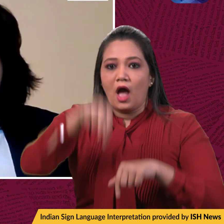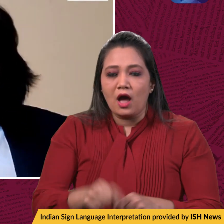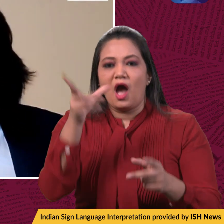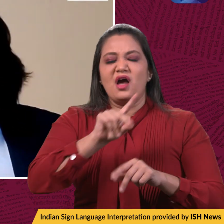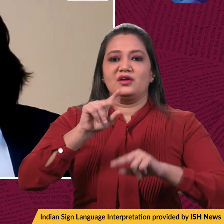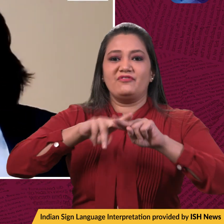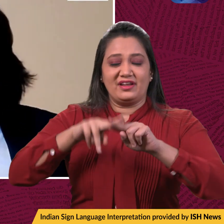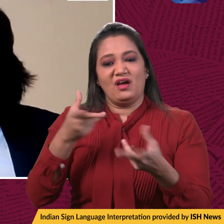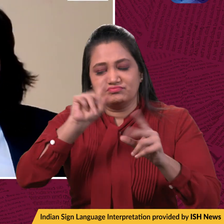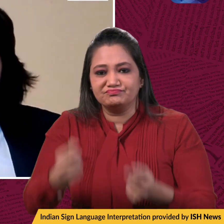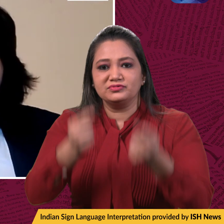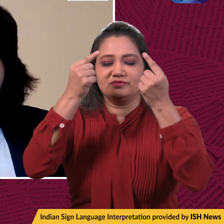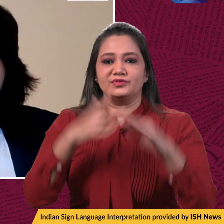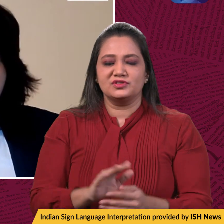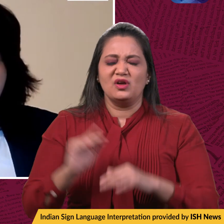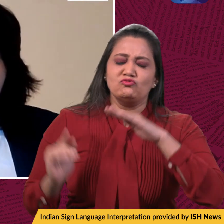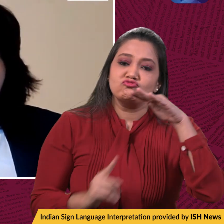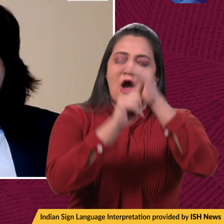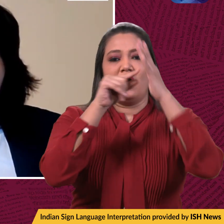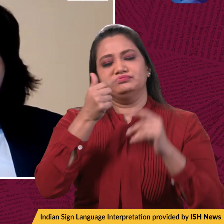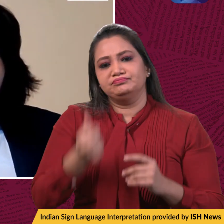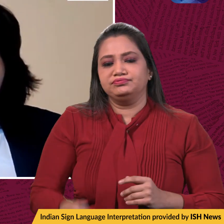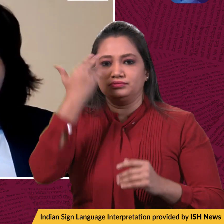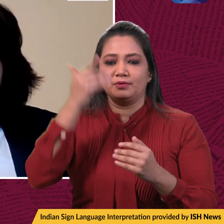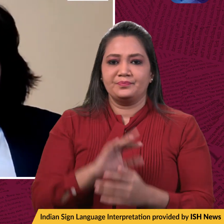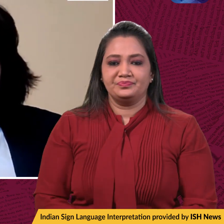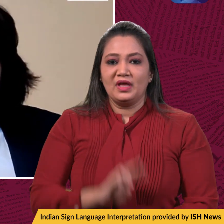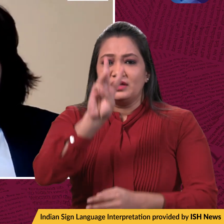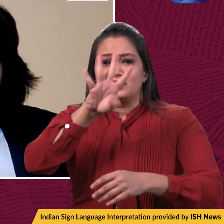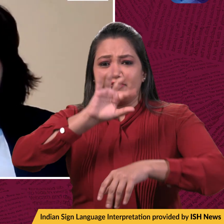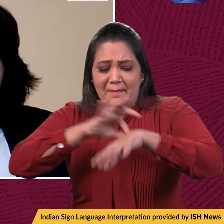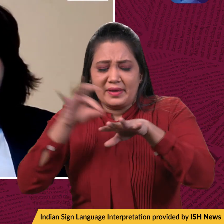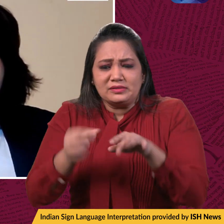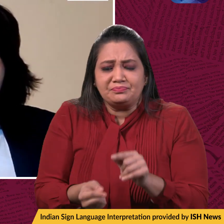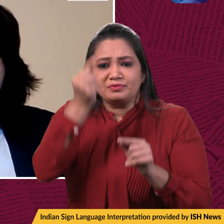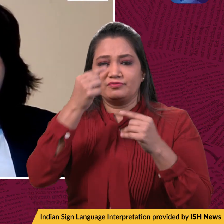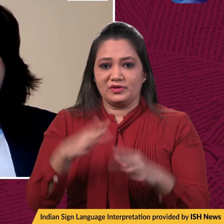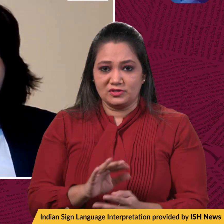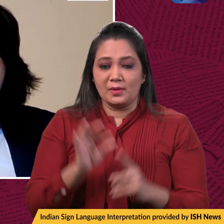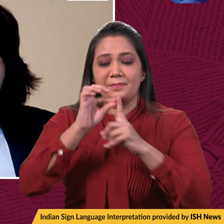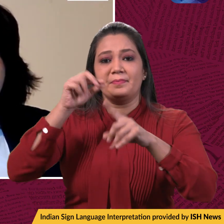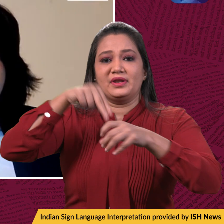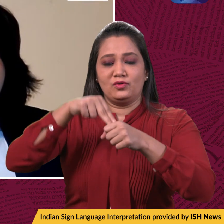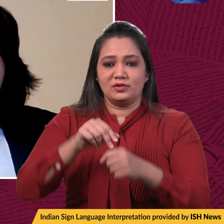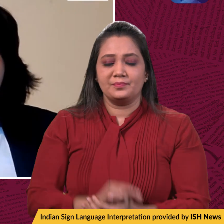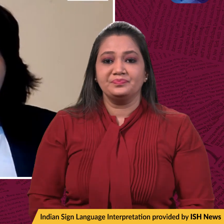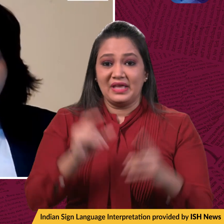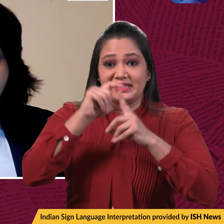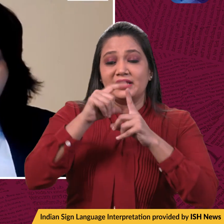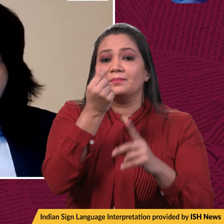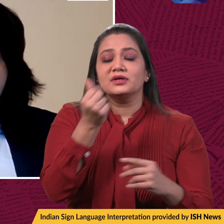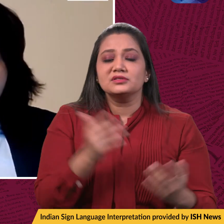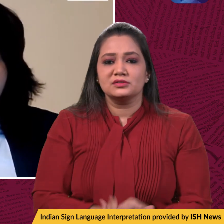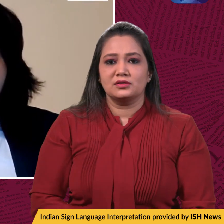touching fresh all-time highs across India. Now, a 35 paise hike took petrol price in Delhi to